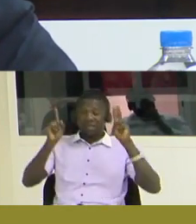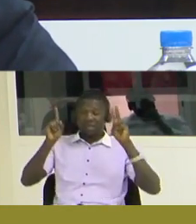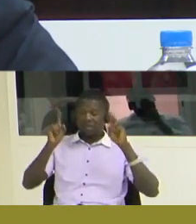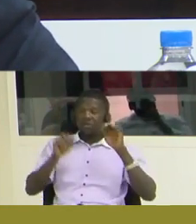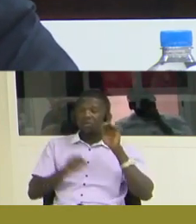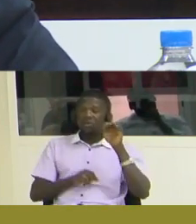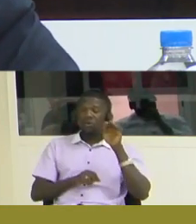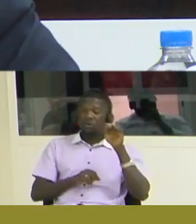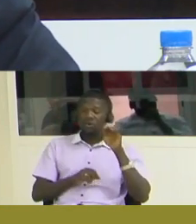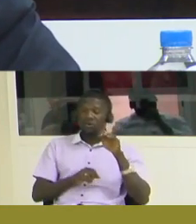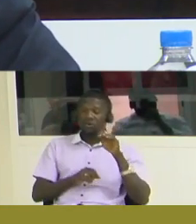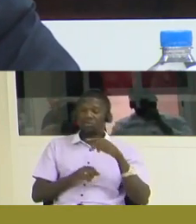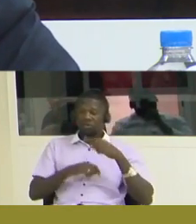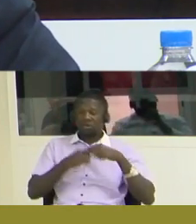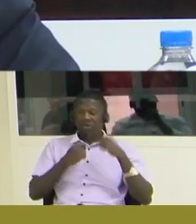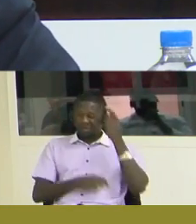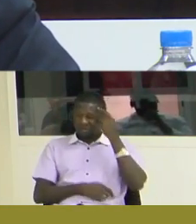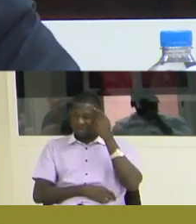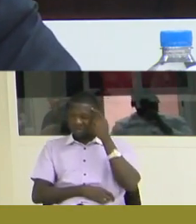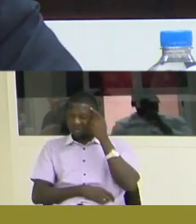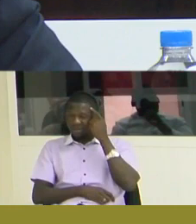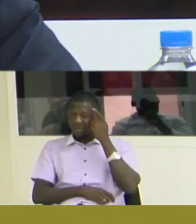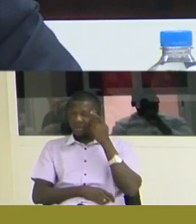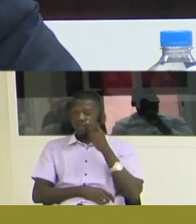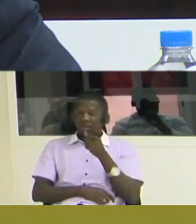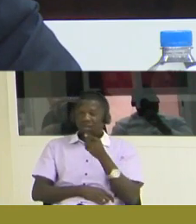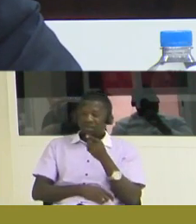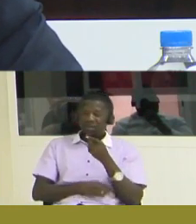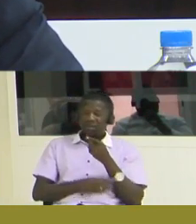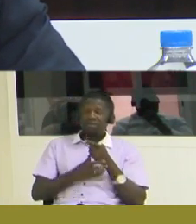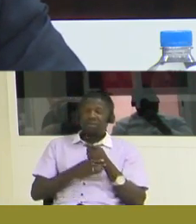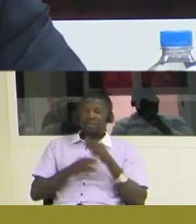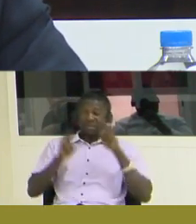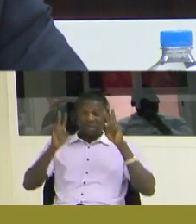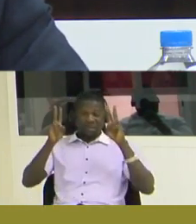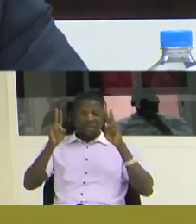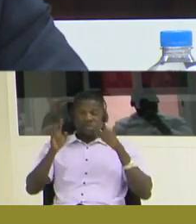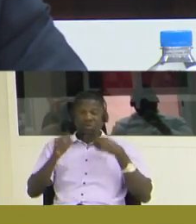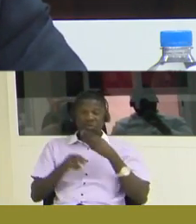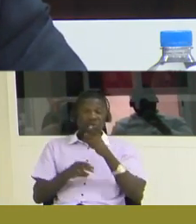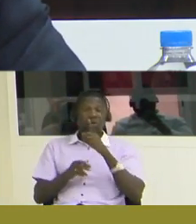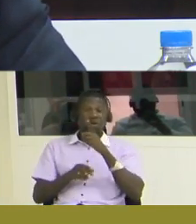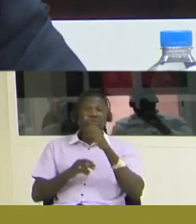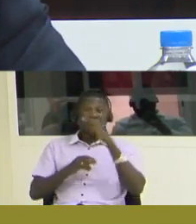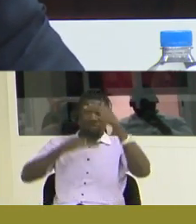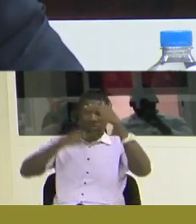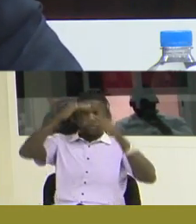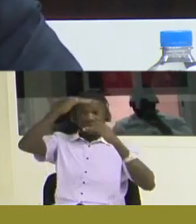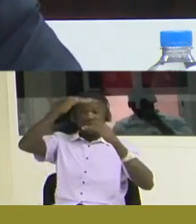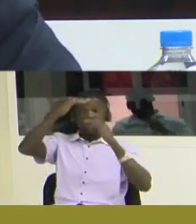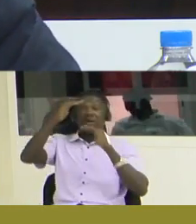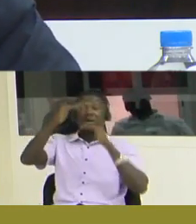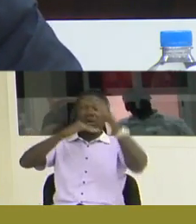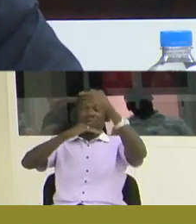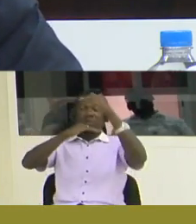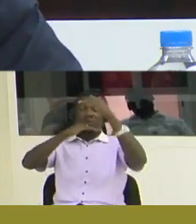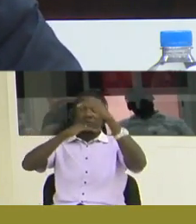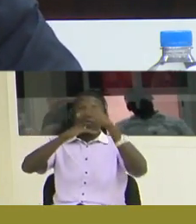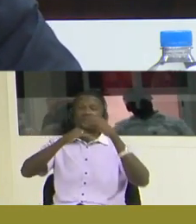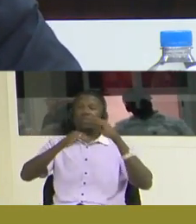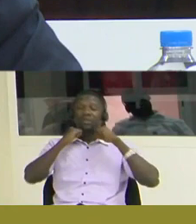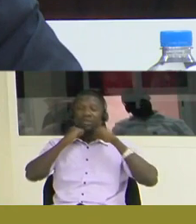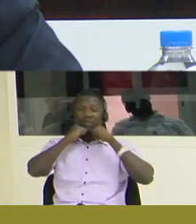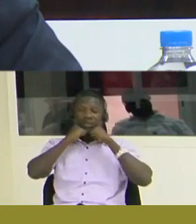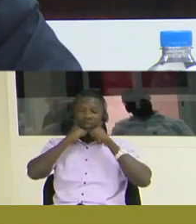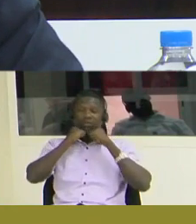had called but bearing in mind that Jamie was just one floor above San Jose